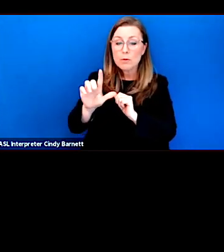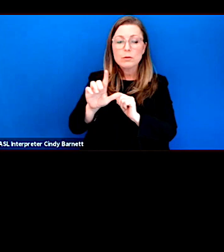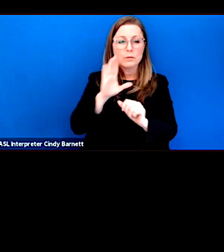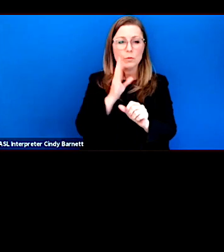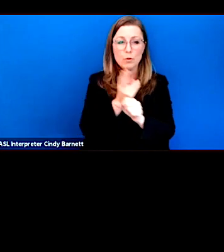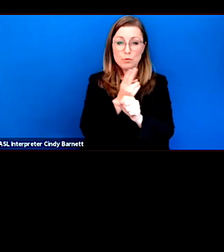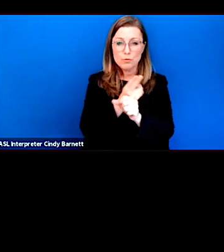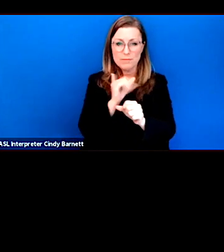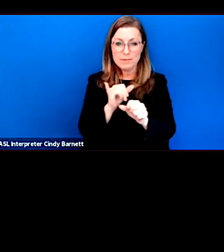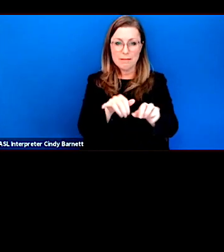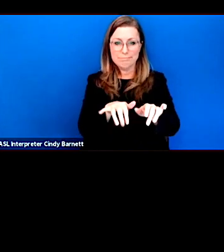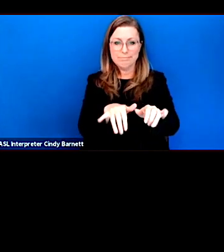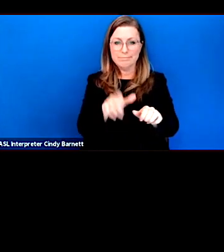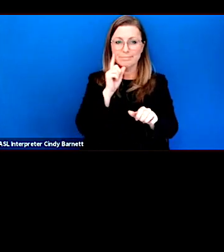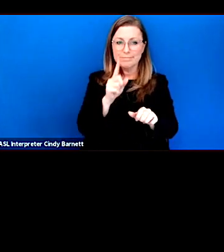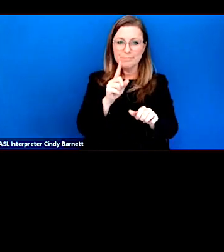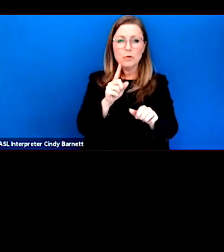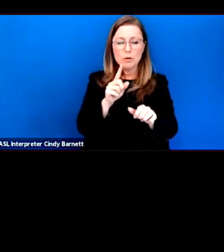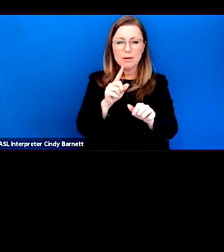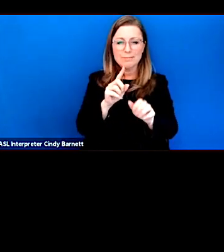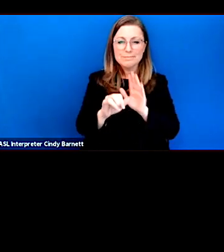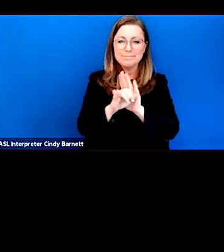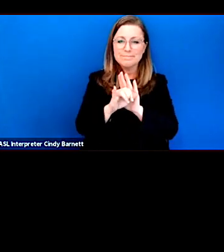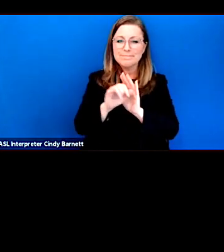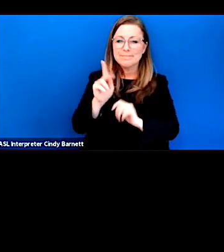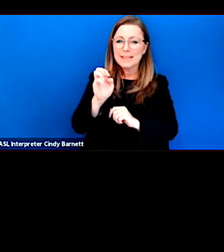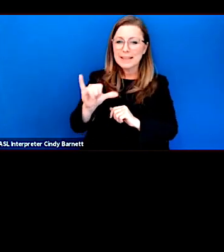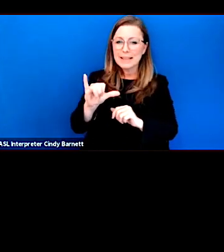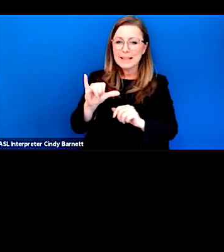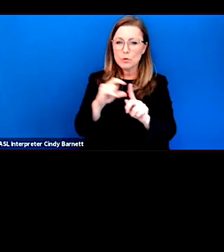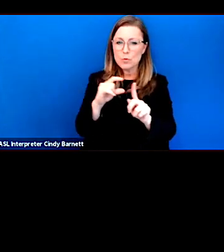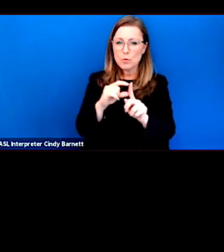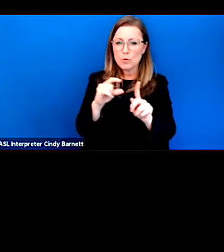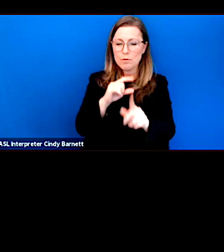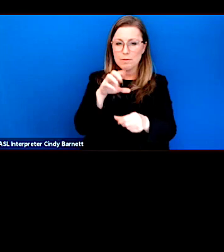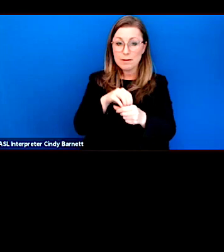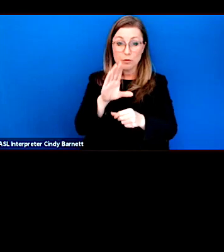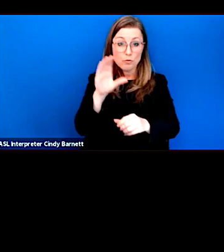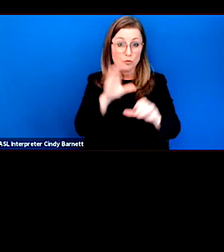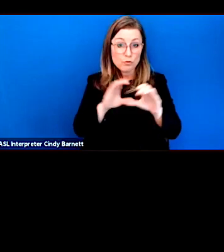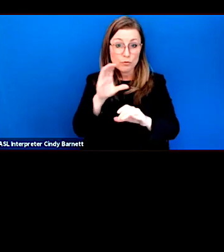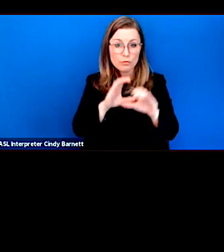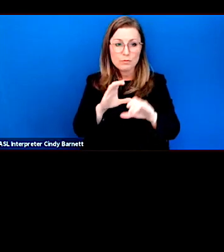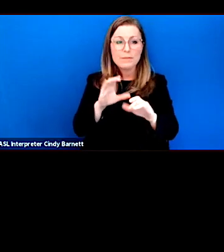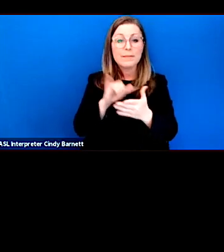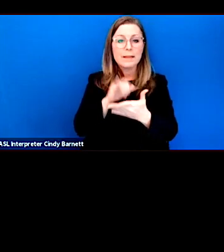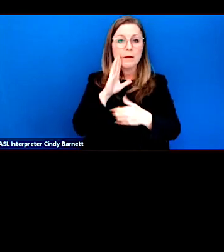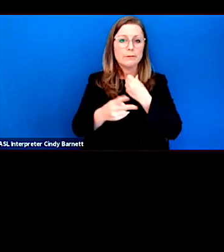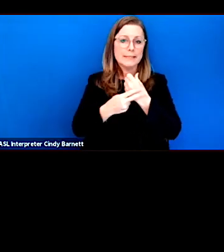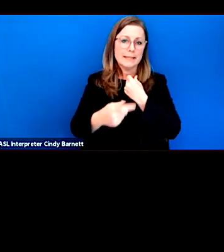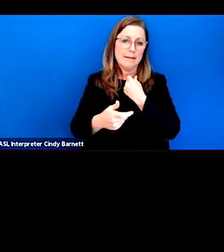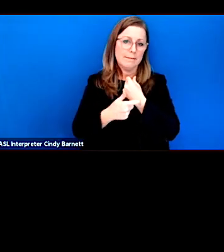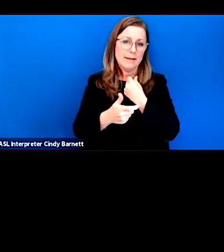productive results. This should save time and effort by eliminating inappropriate hits that must be scanned